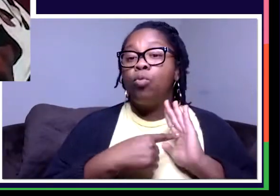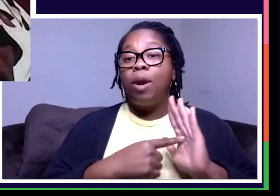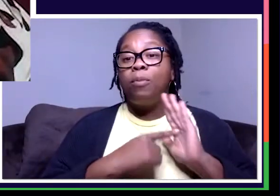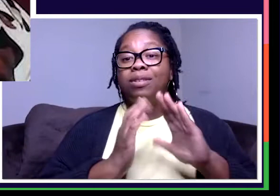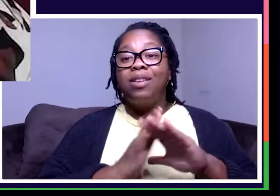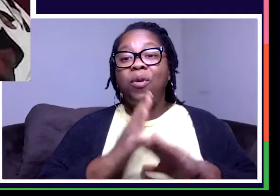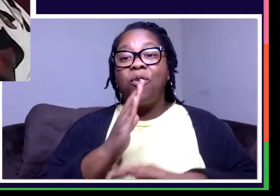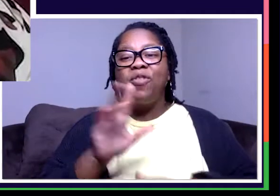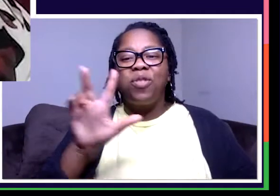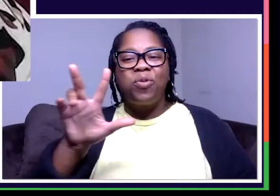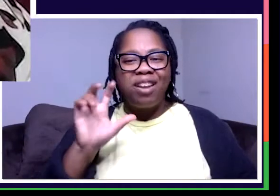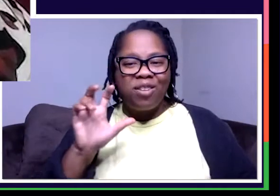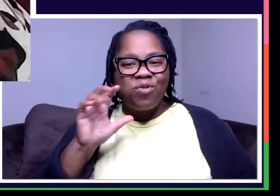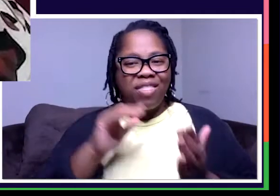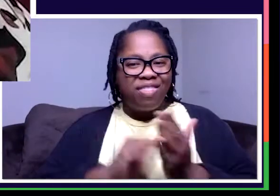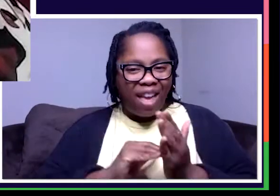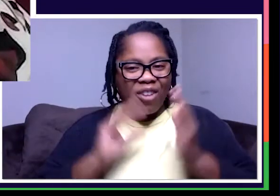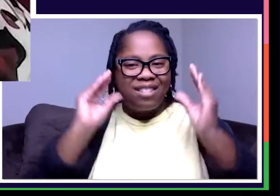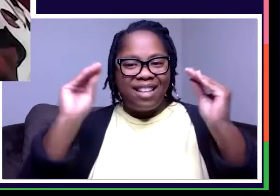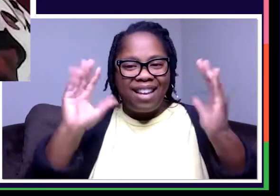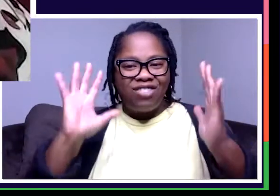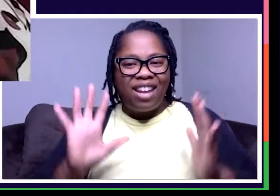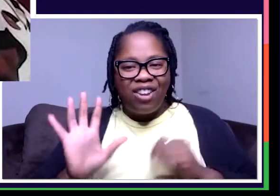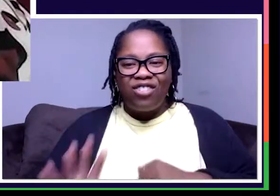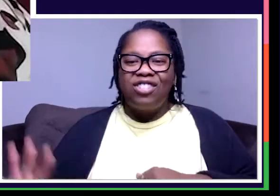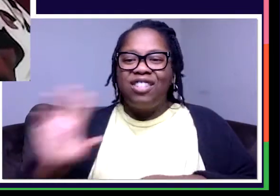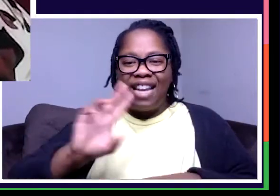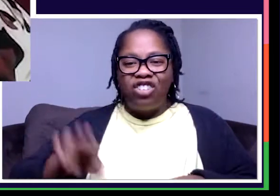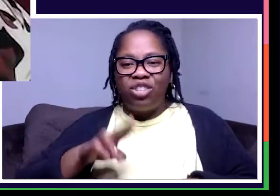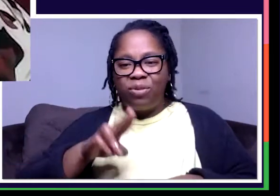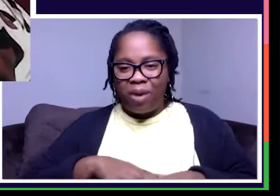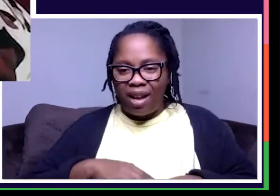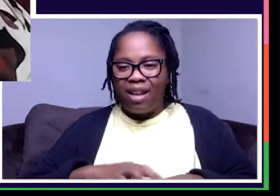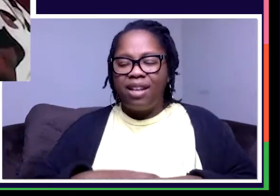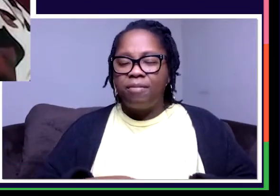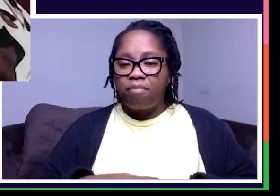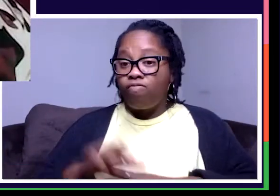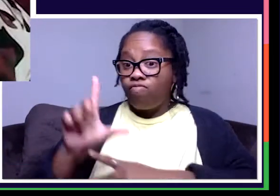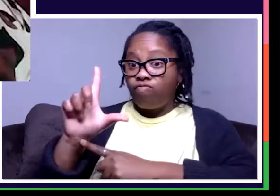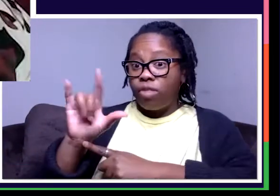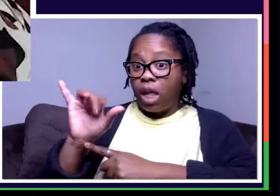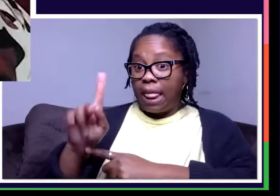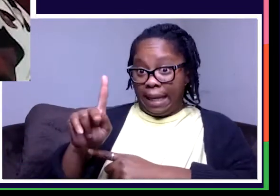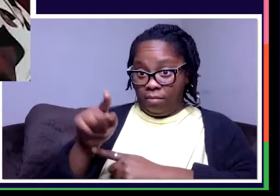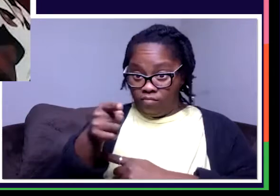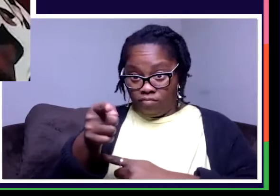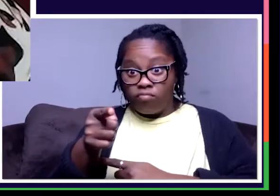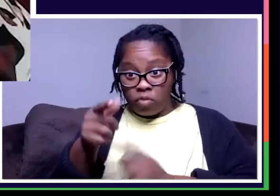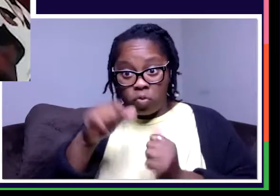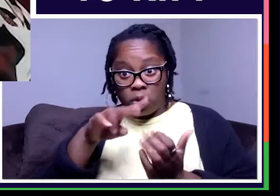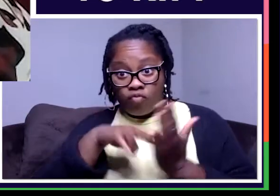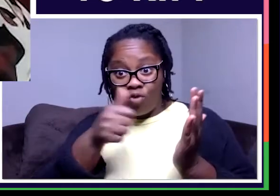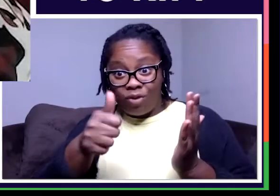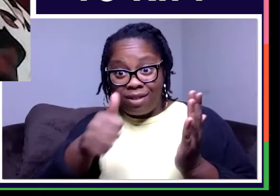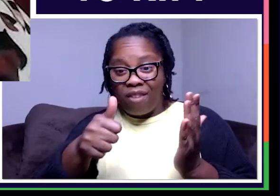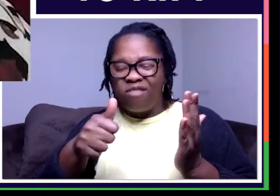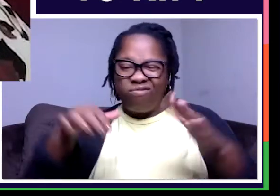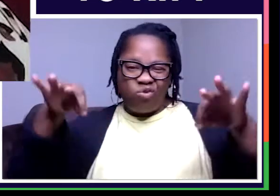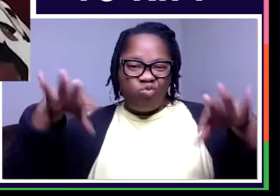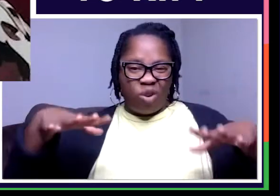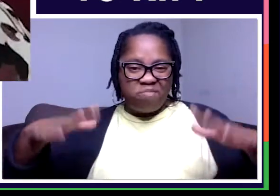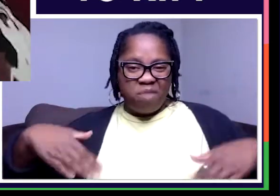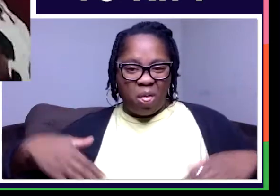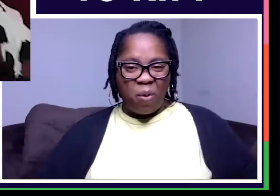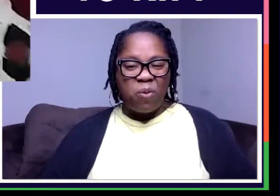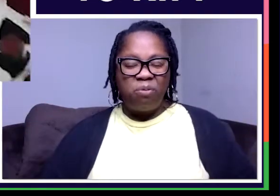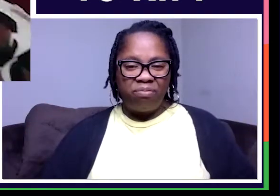organizations representing more than 300,000 educators nationwide. We'll put a link to the letter in